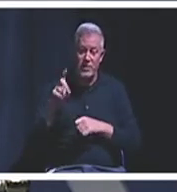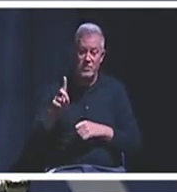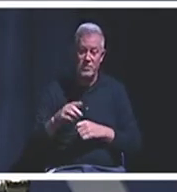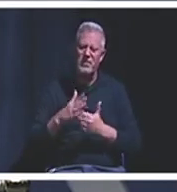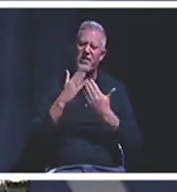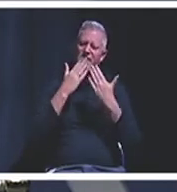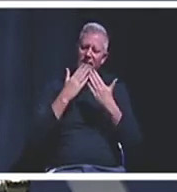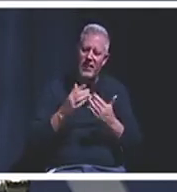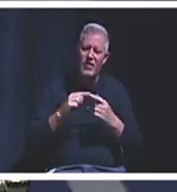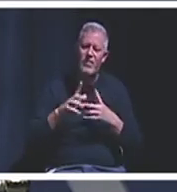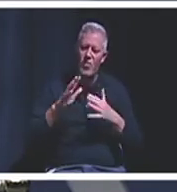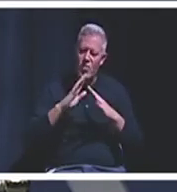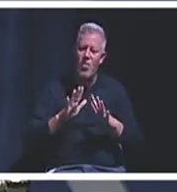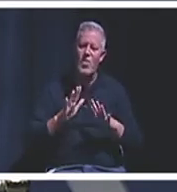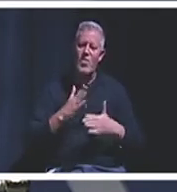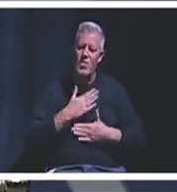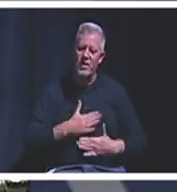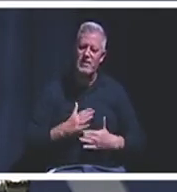your drive and energy.